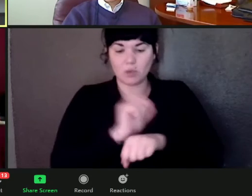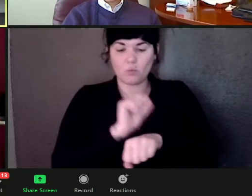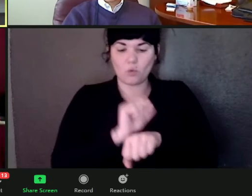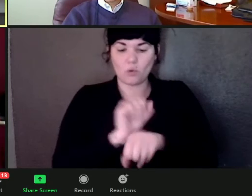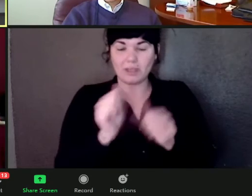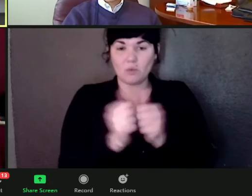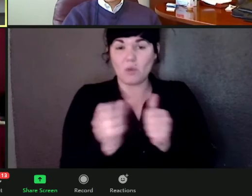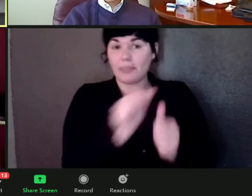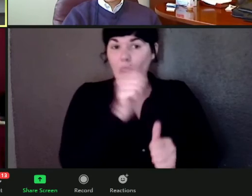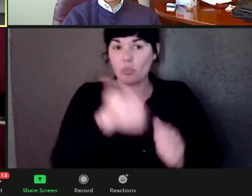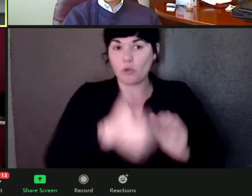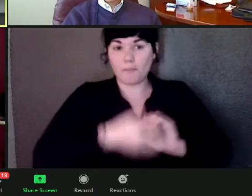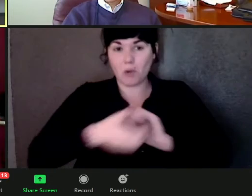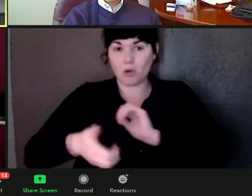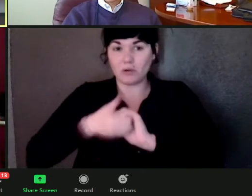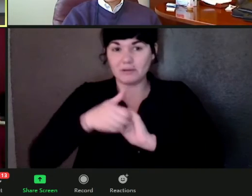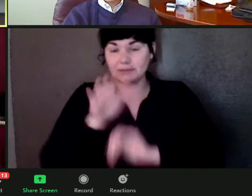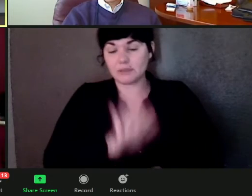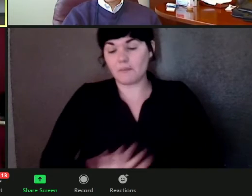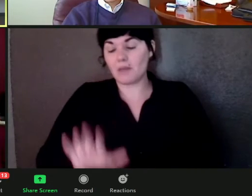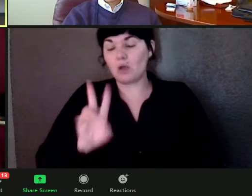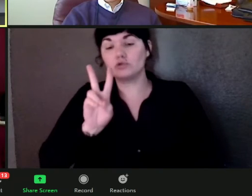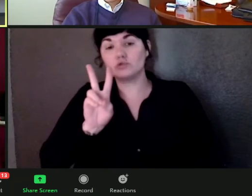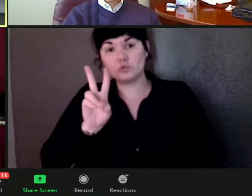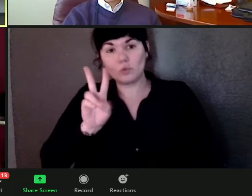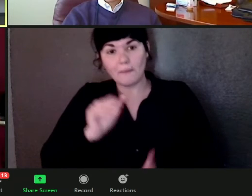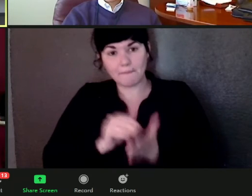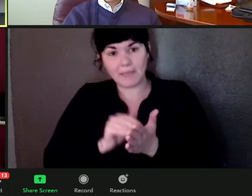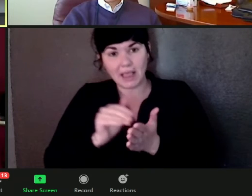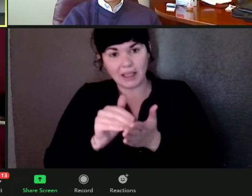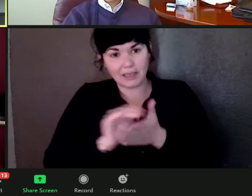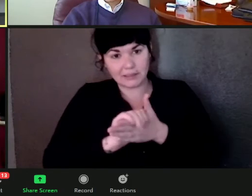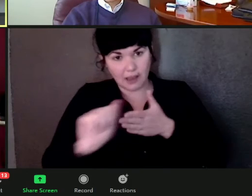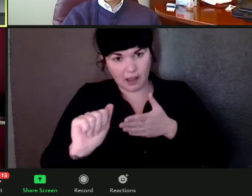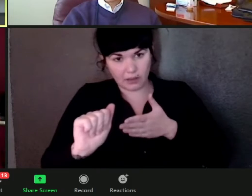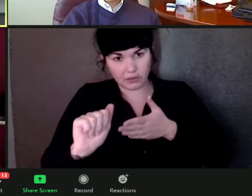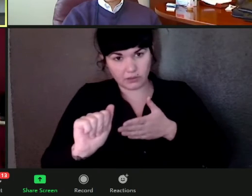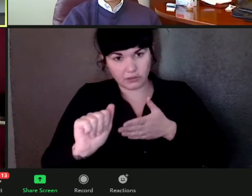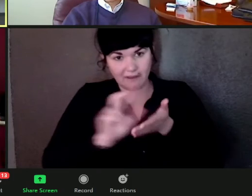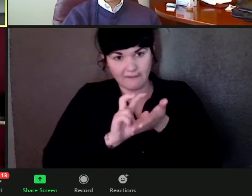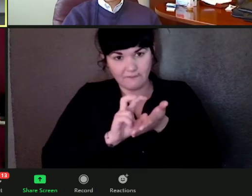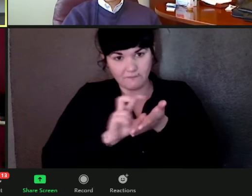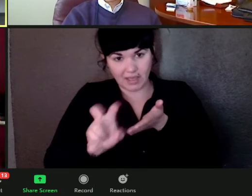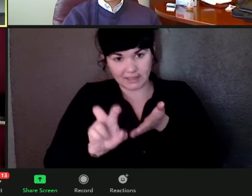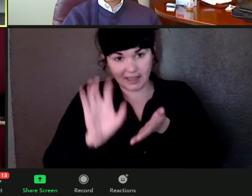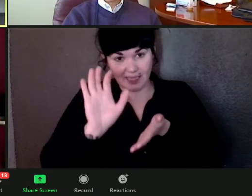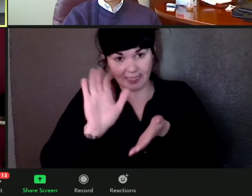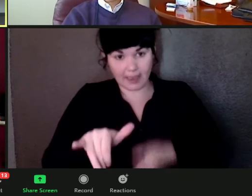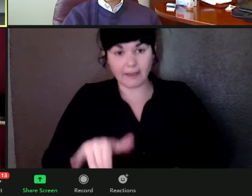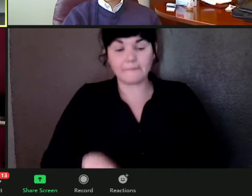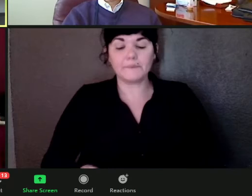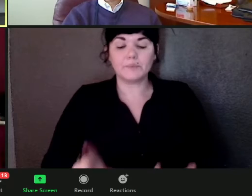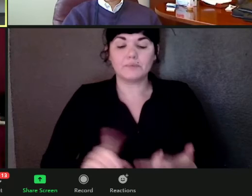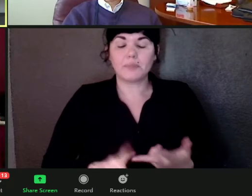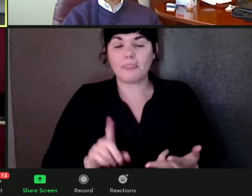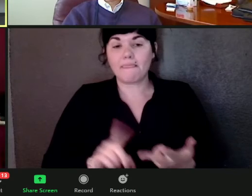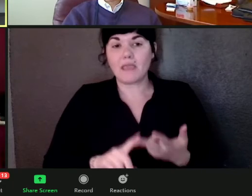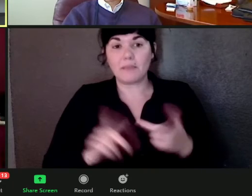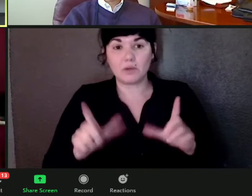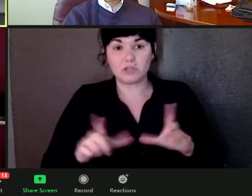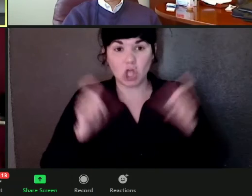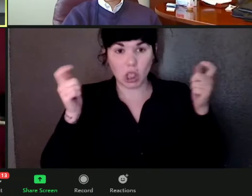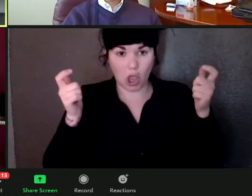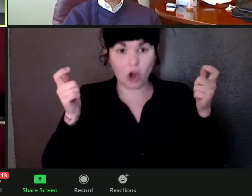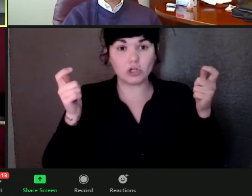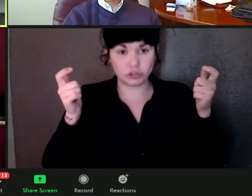right around $2 million that we're investing in that area. And then a much larger amount, it really works to be